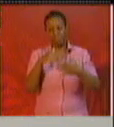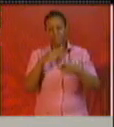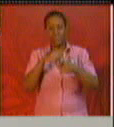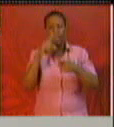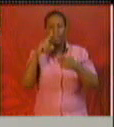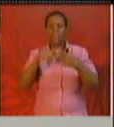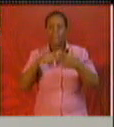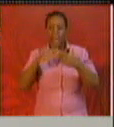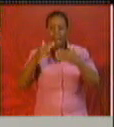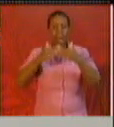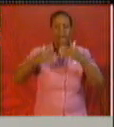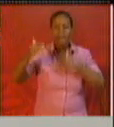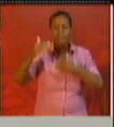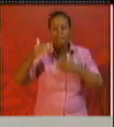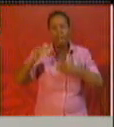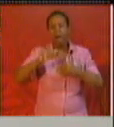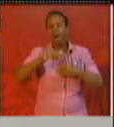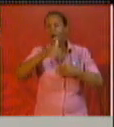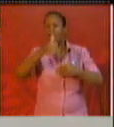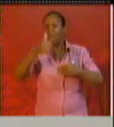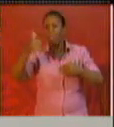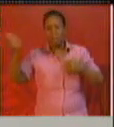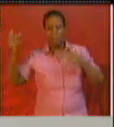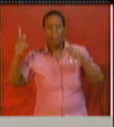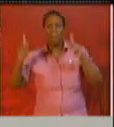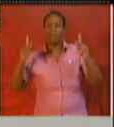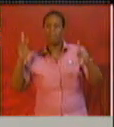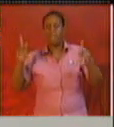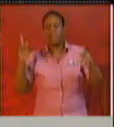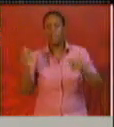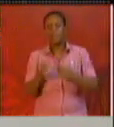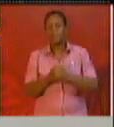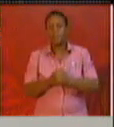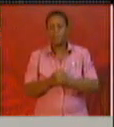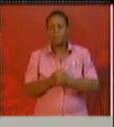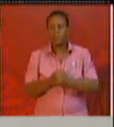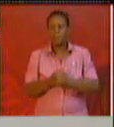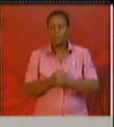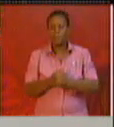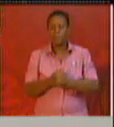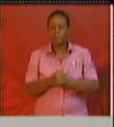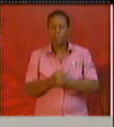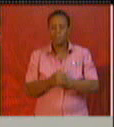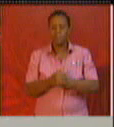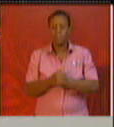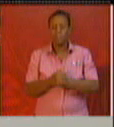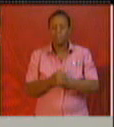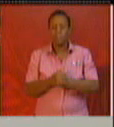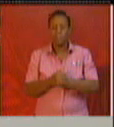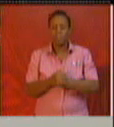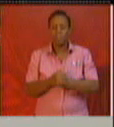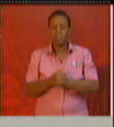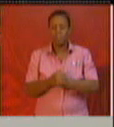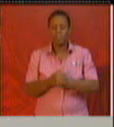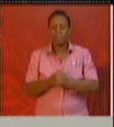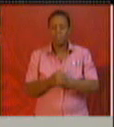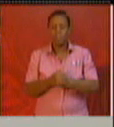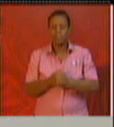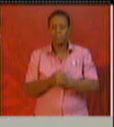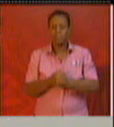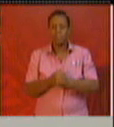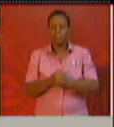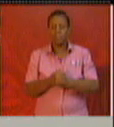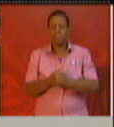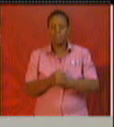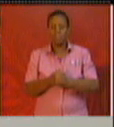and then those who are most at risk of adverse outcomes. So even as we ramp up the coverage, the initial strategy is